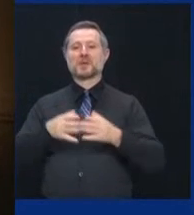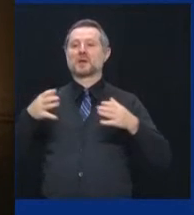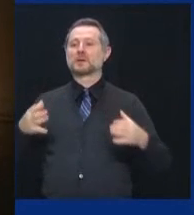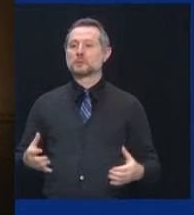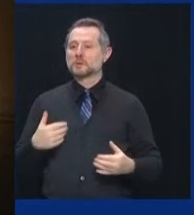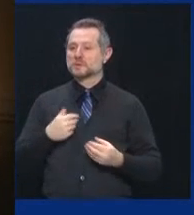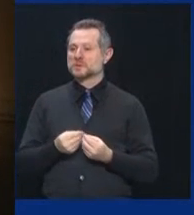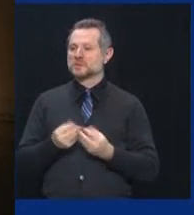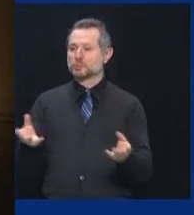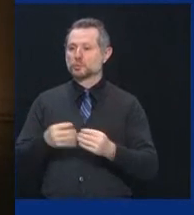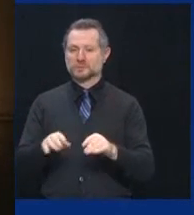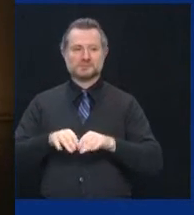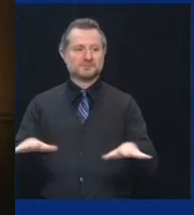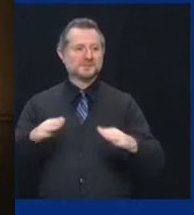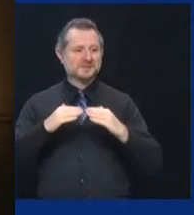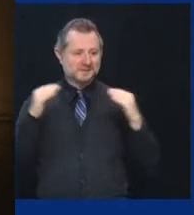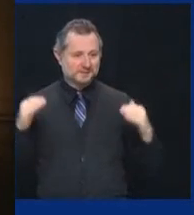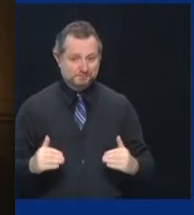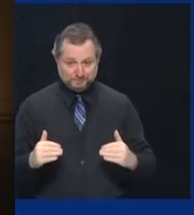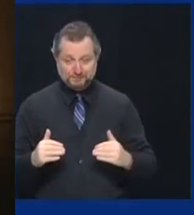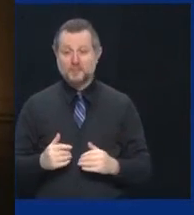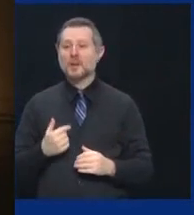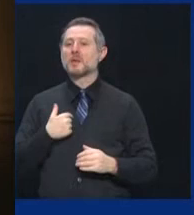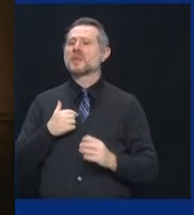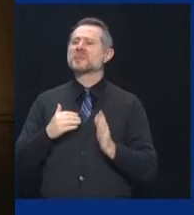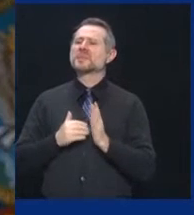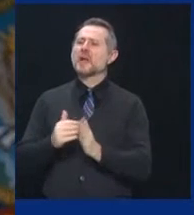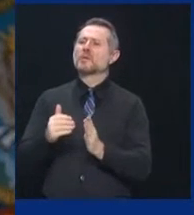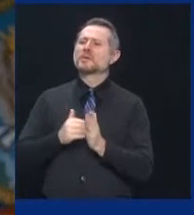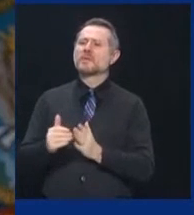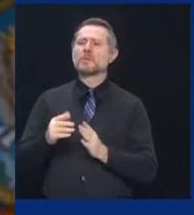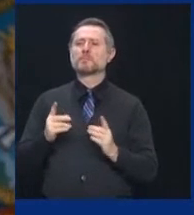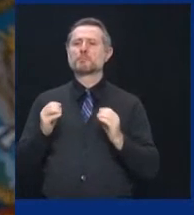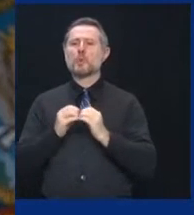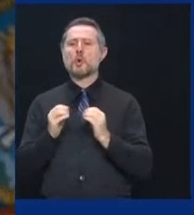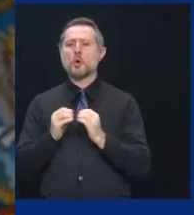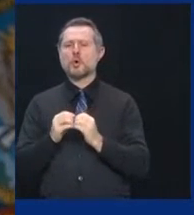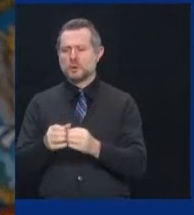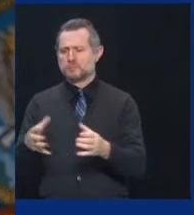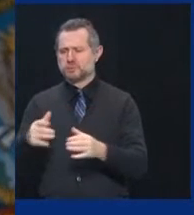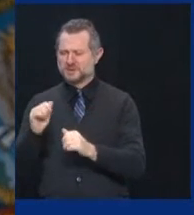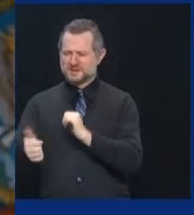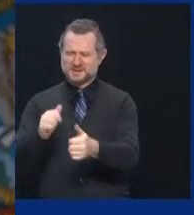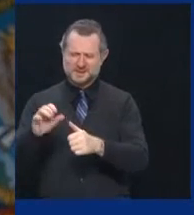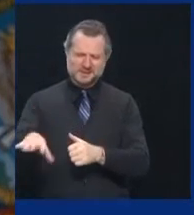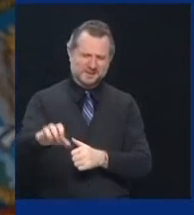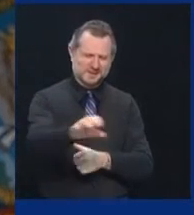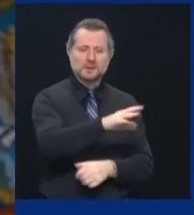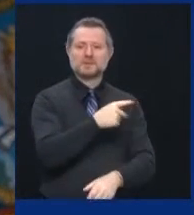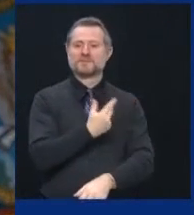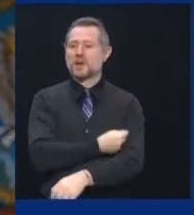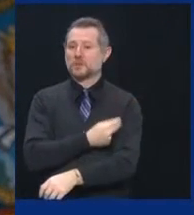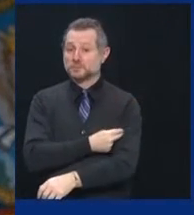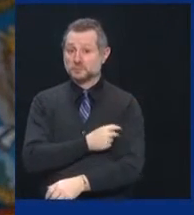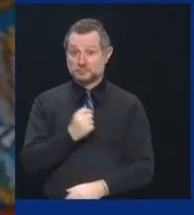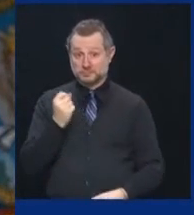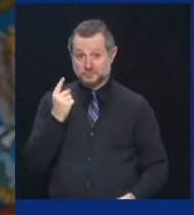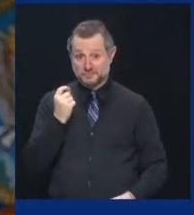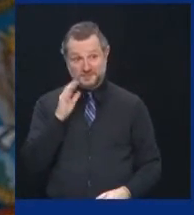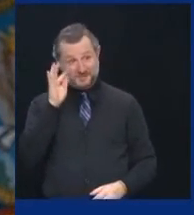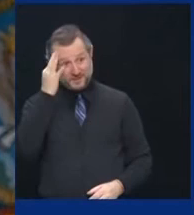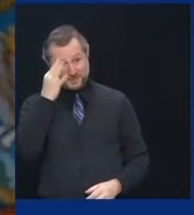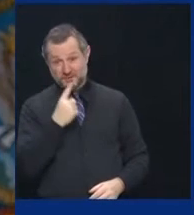to include thousands of outlets. But the federal vaccine supply